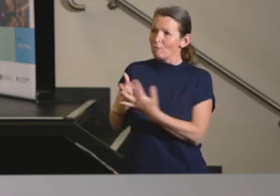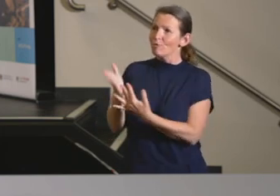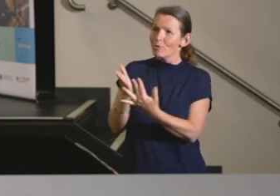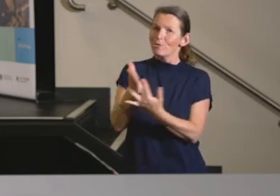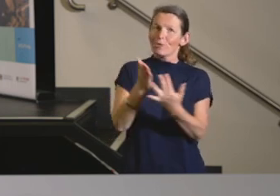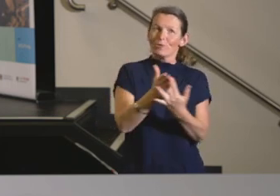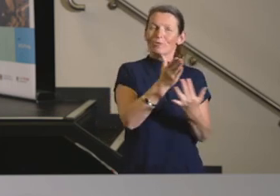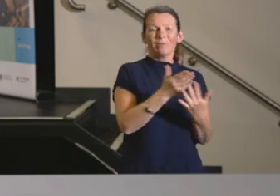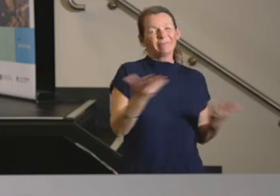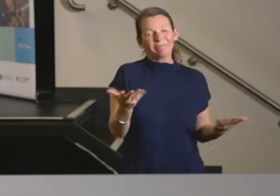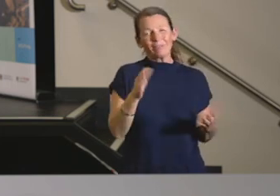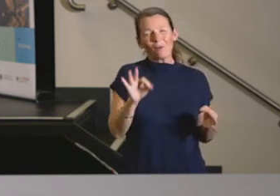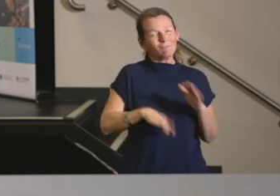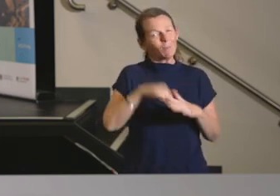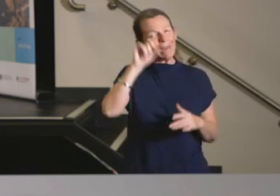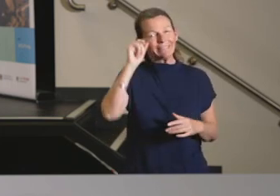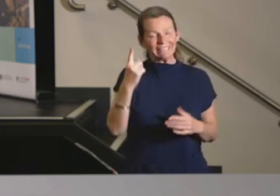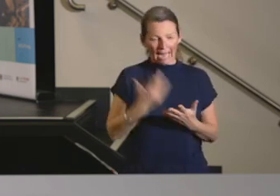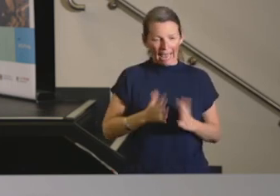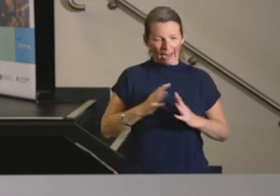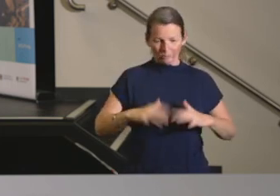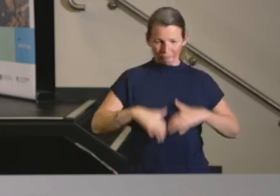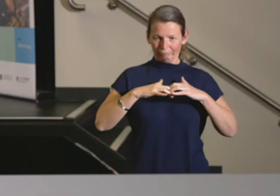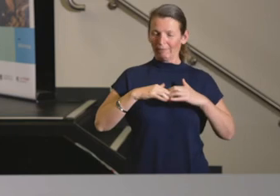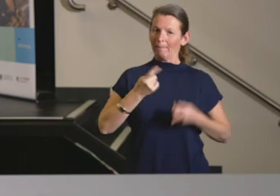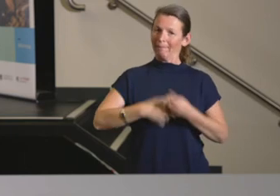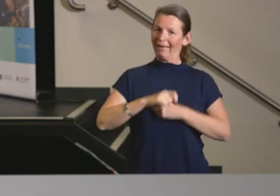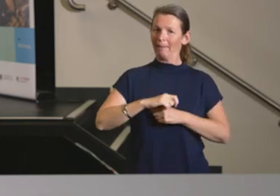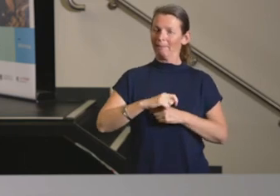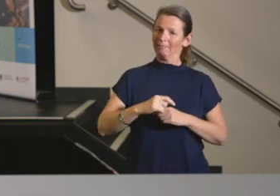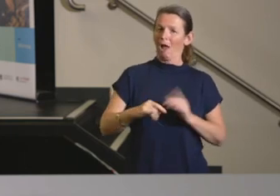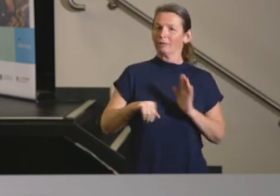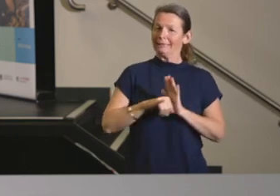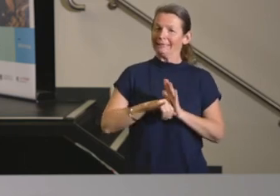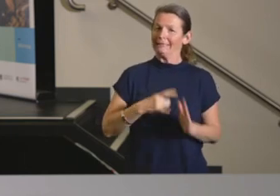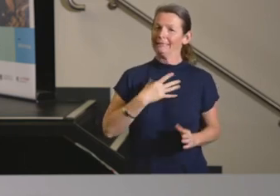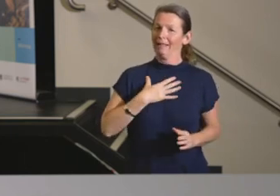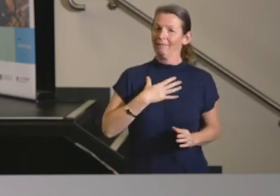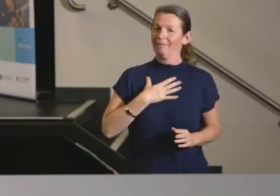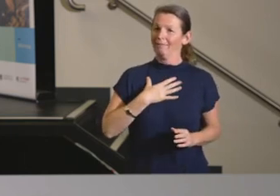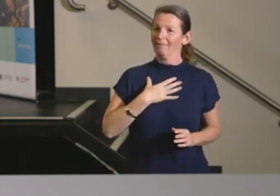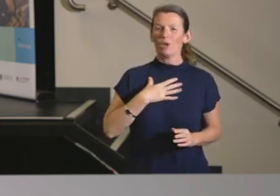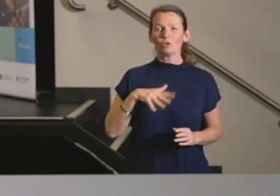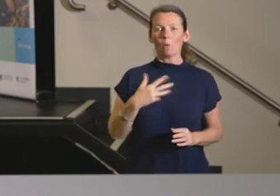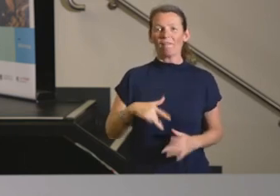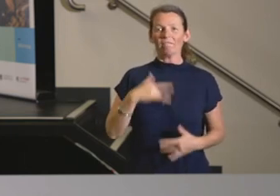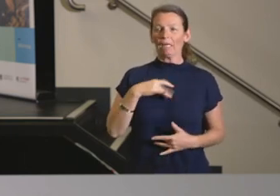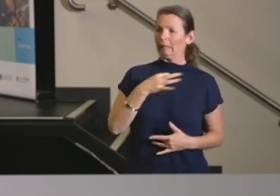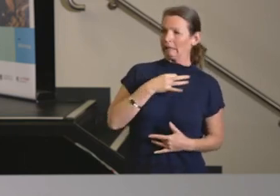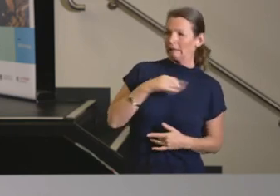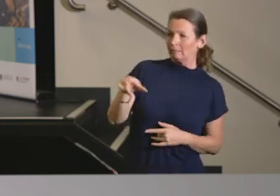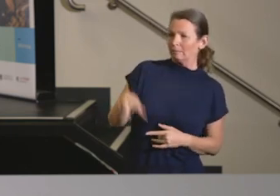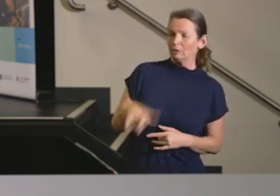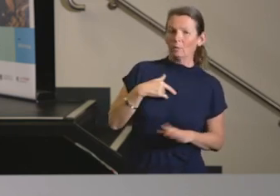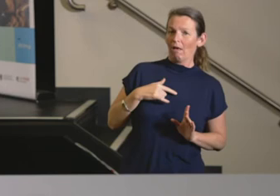we understand yet, that help us build a sense of identity that doesn't feel threatened by other people's